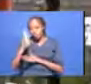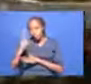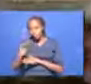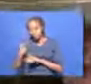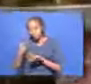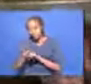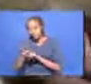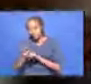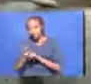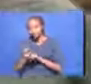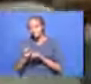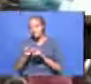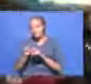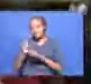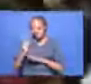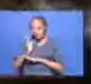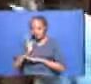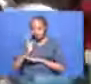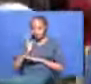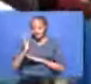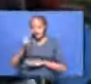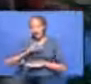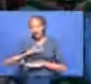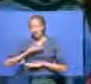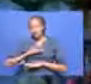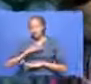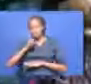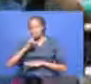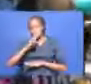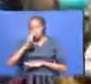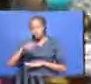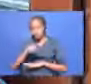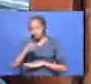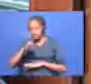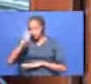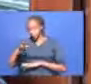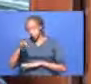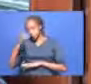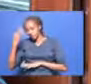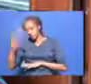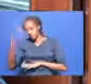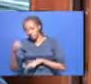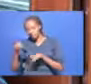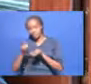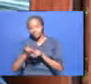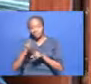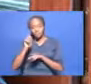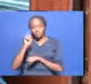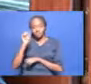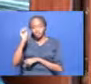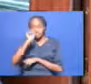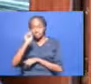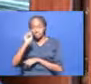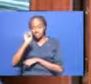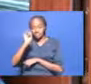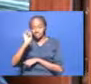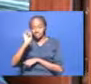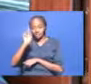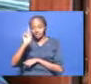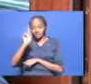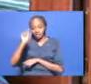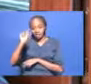Sierra Leone in 2000 and 2003. Sierra Leone was the largest